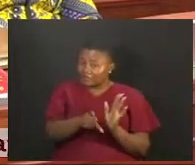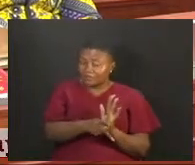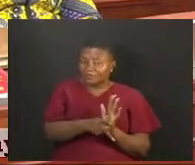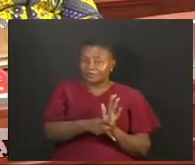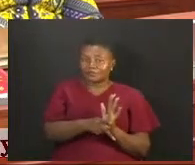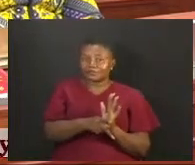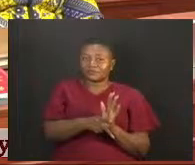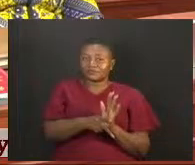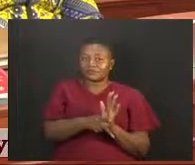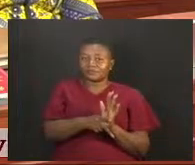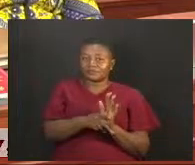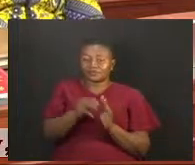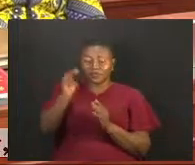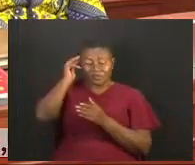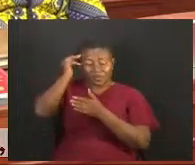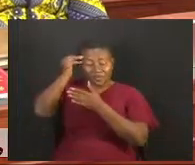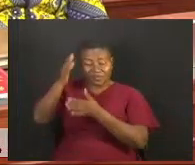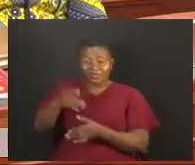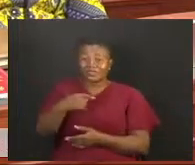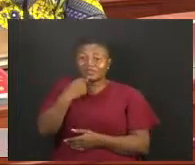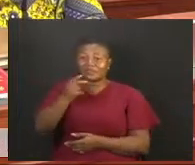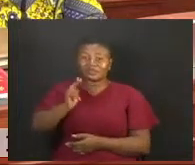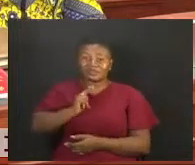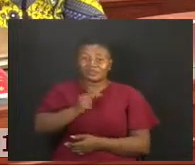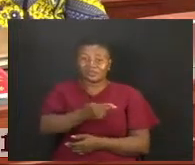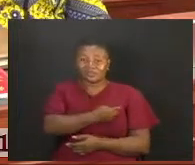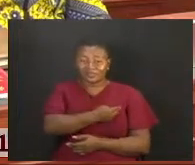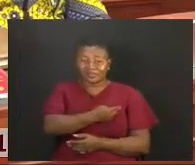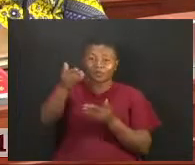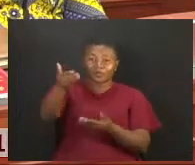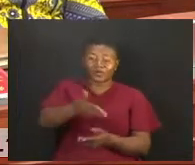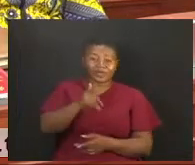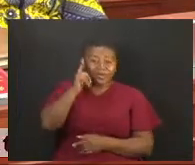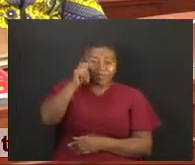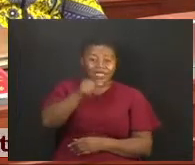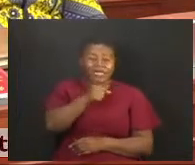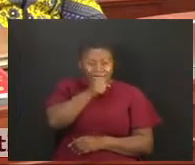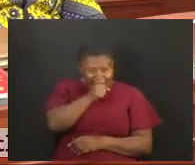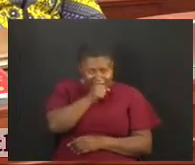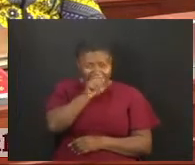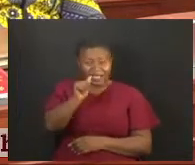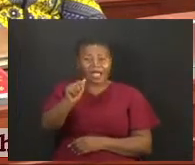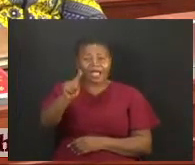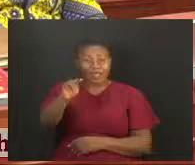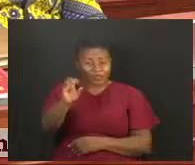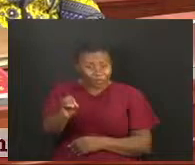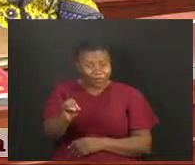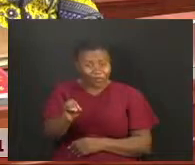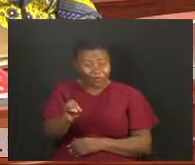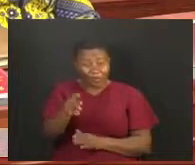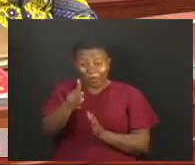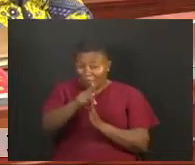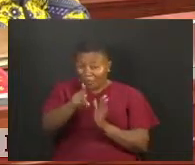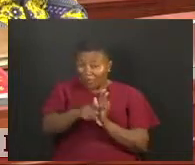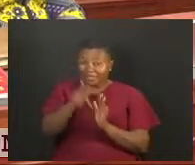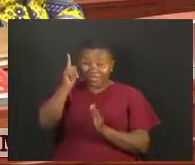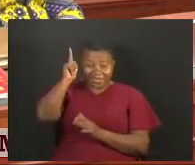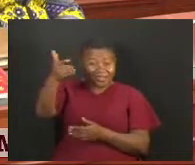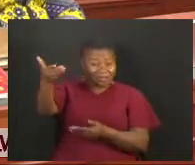The minister tells us the policy will be brought later. The policy will be brought later. Mr.